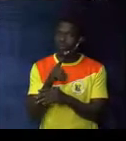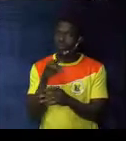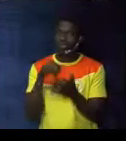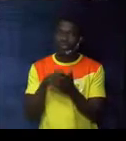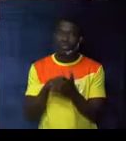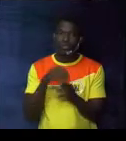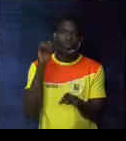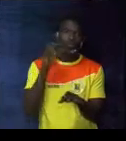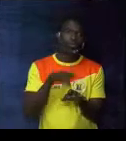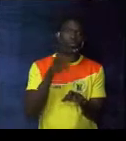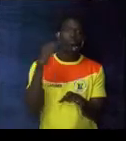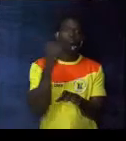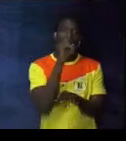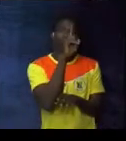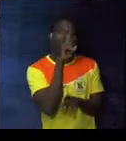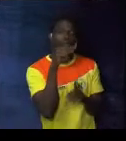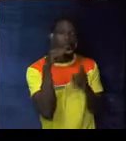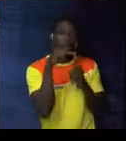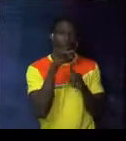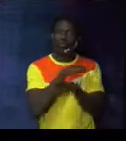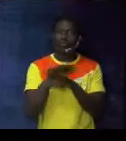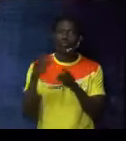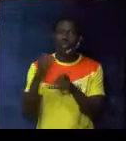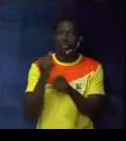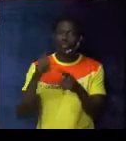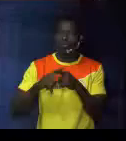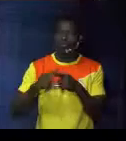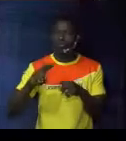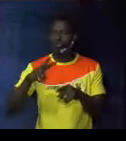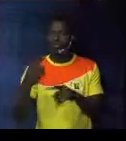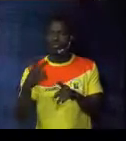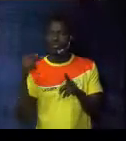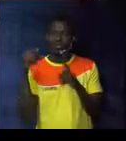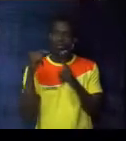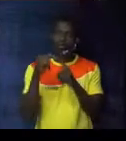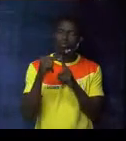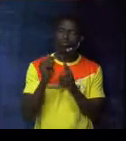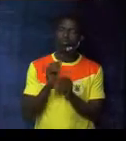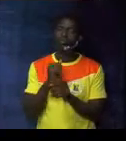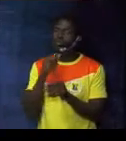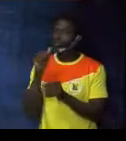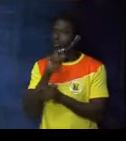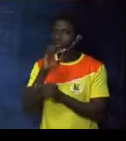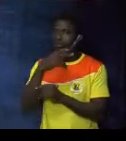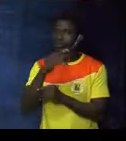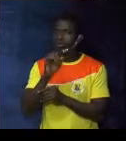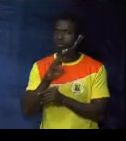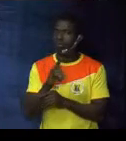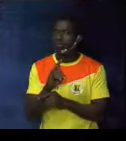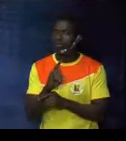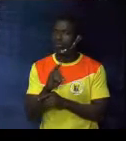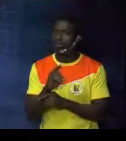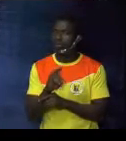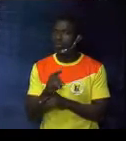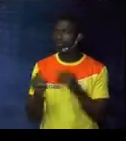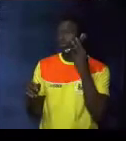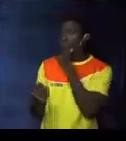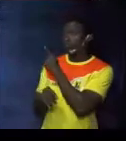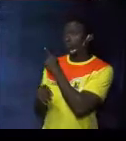line inside the circle. Well, it touches only at 1 point. It doesn't get to the second point. You can't manage it. It's not a chord, okay?